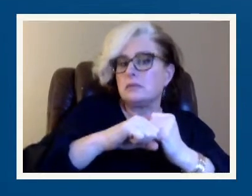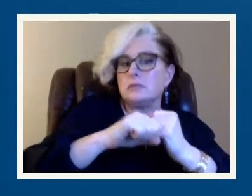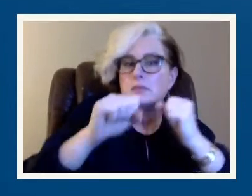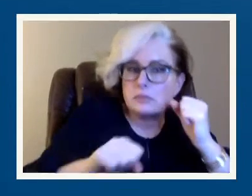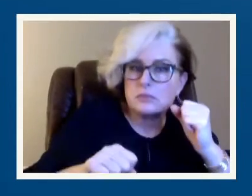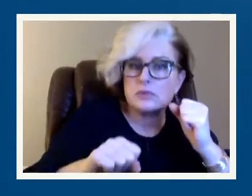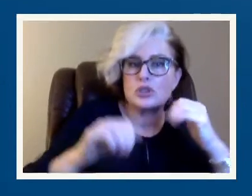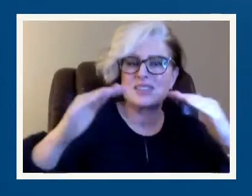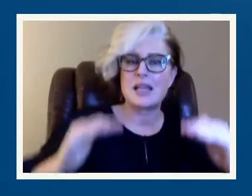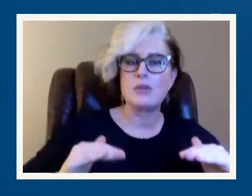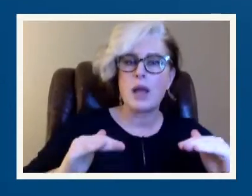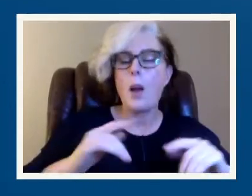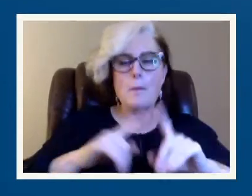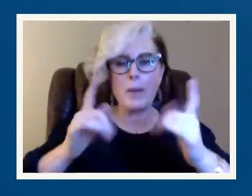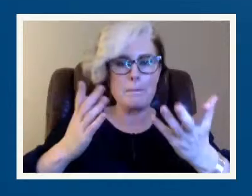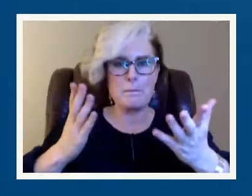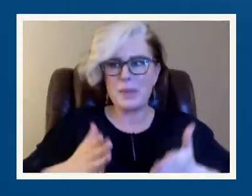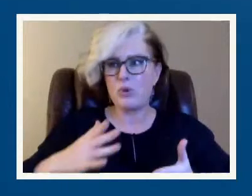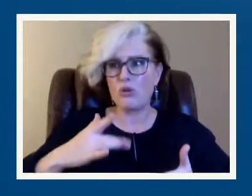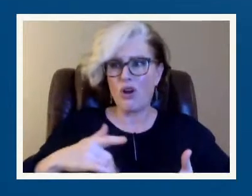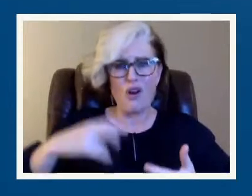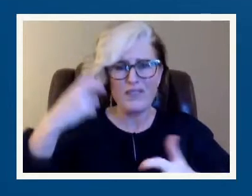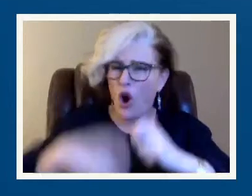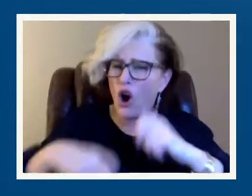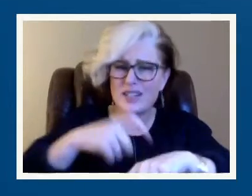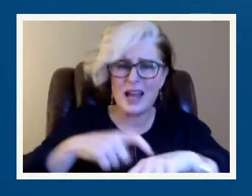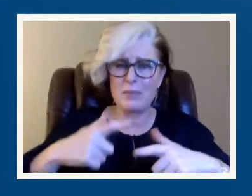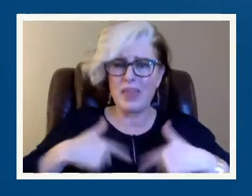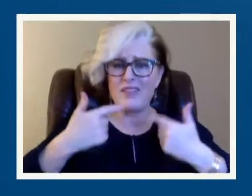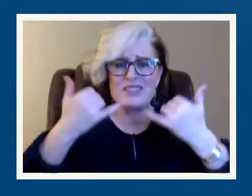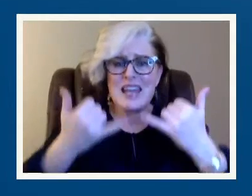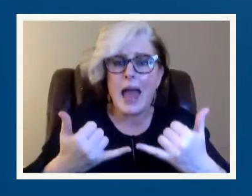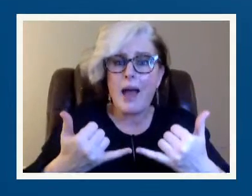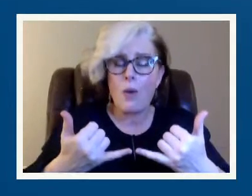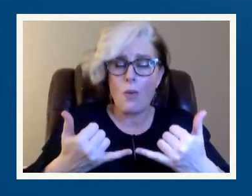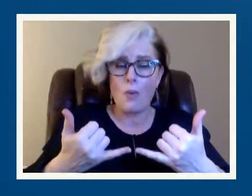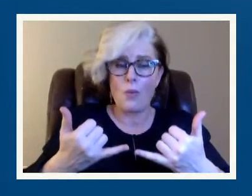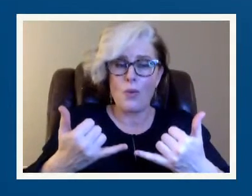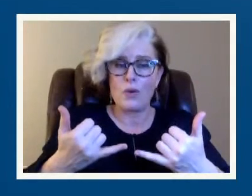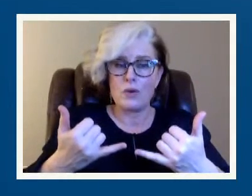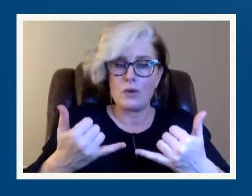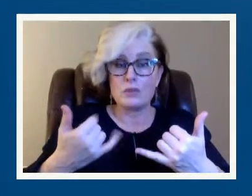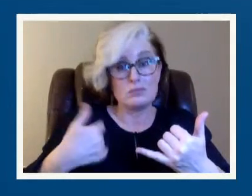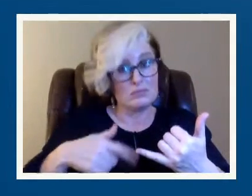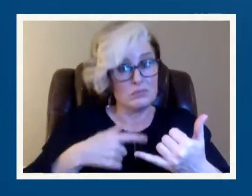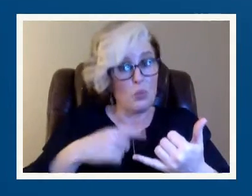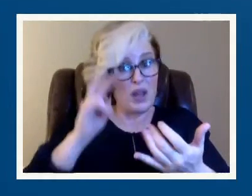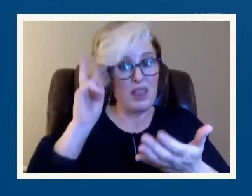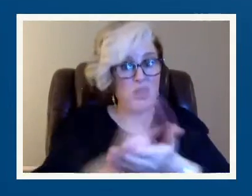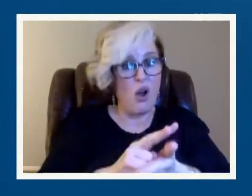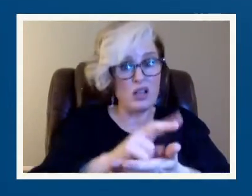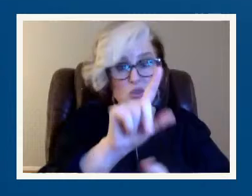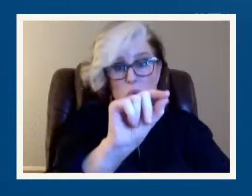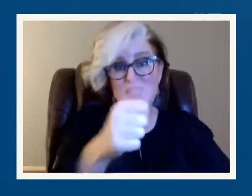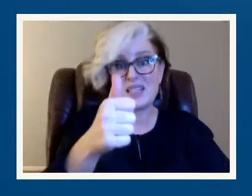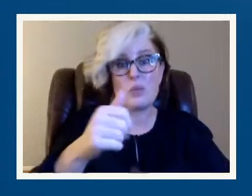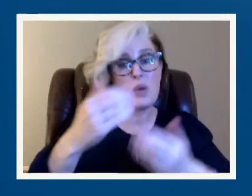but people are experiencing things right now, immediately, right? And so we lost in 2010, we lost the